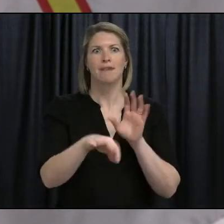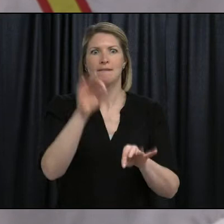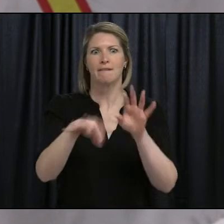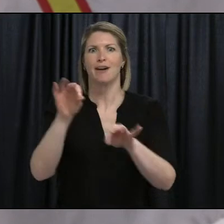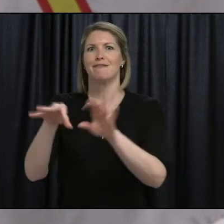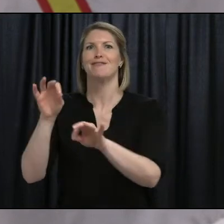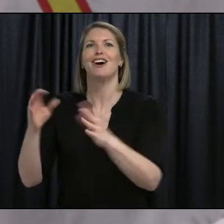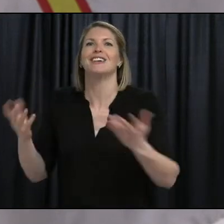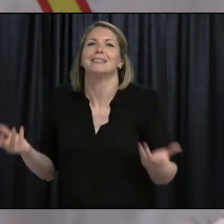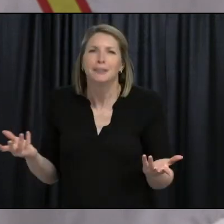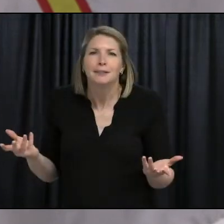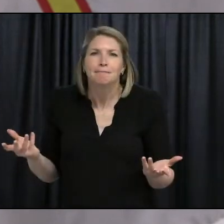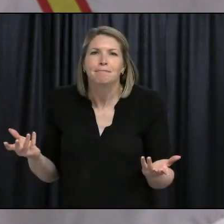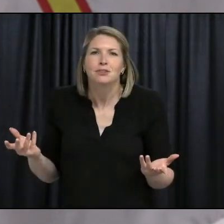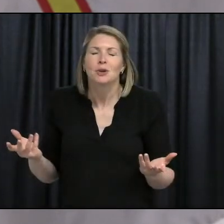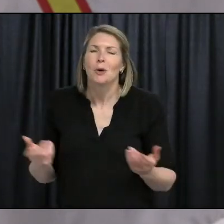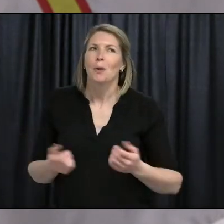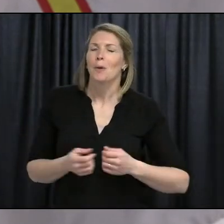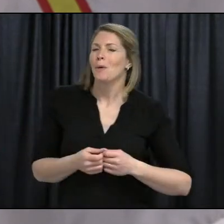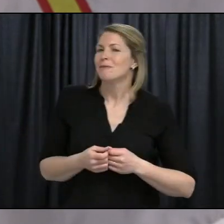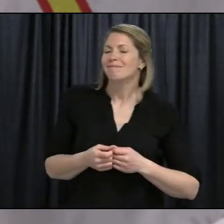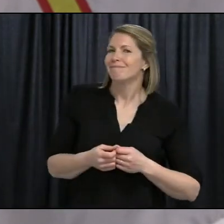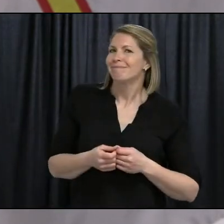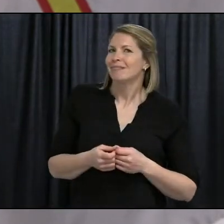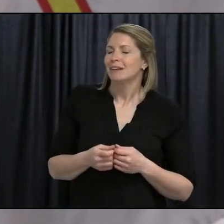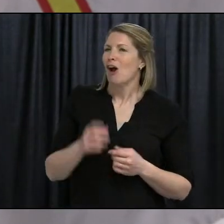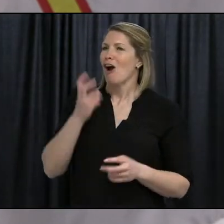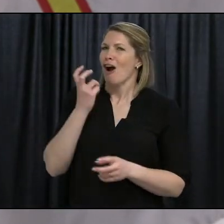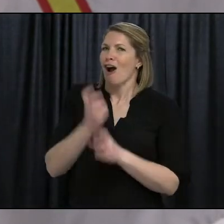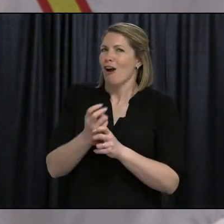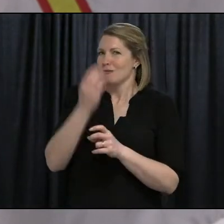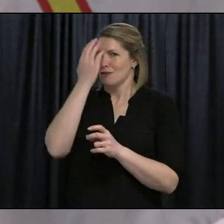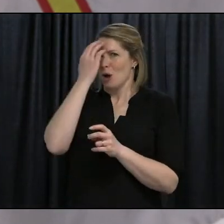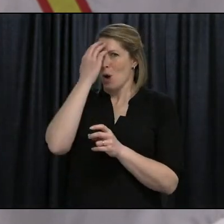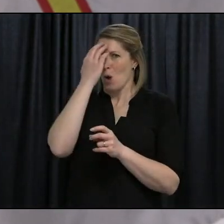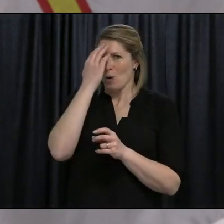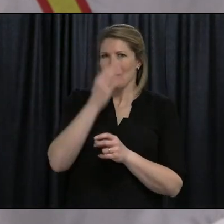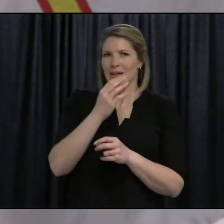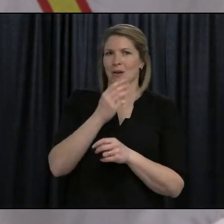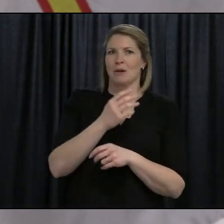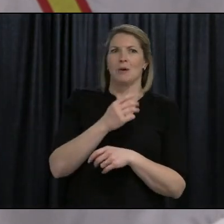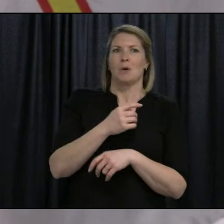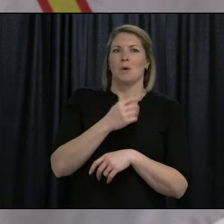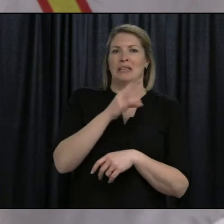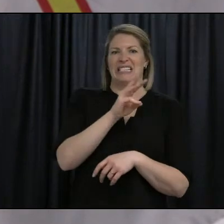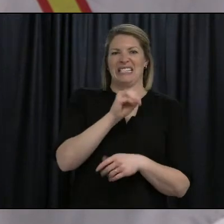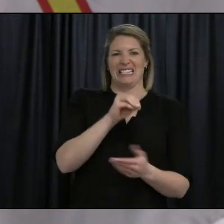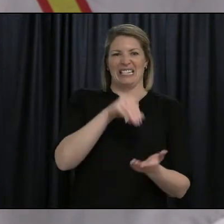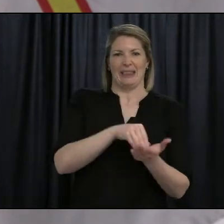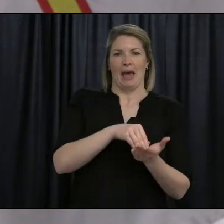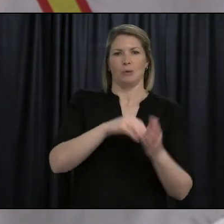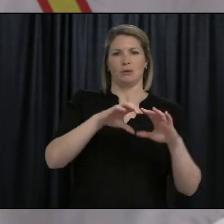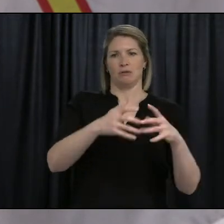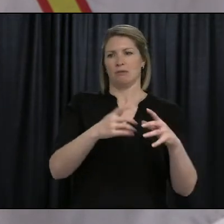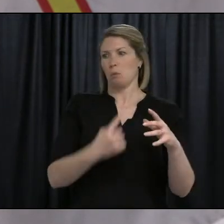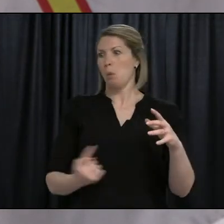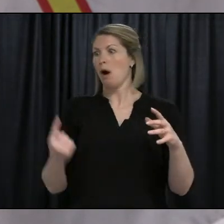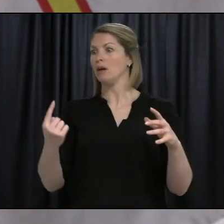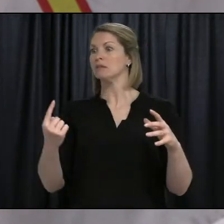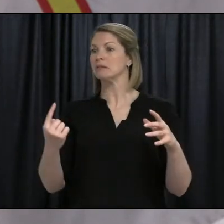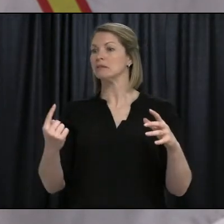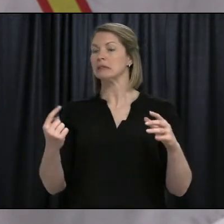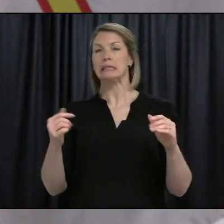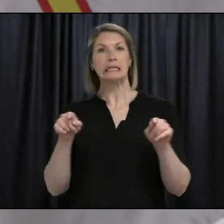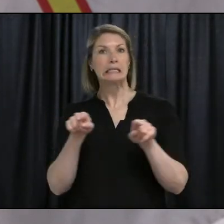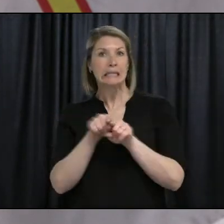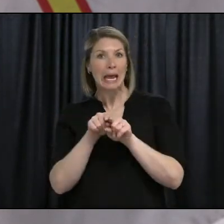It's very difficult to say if we'll see that number continuing to come down. But I think obviously we're going to keep